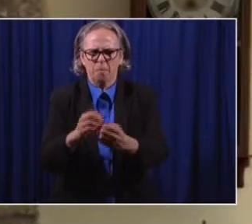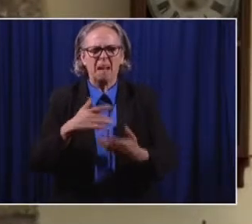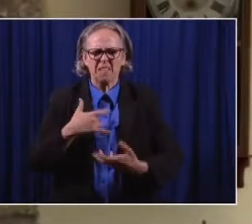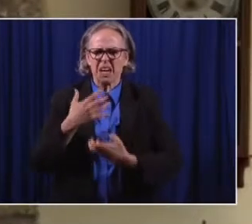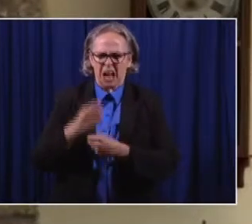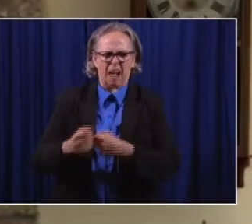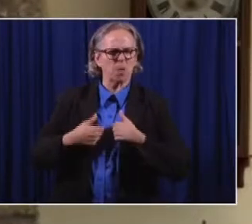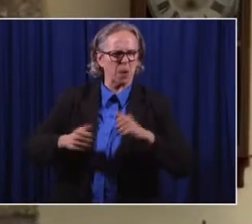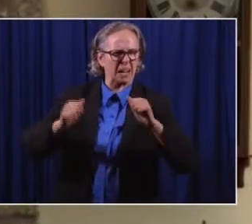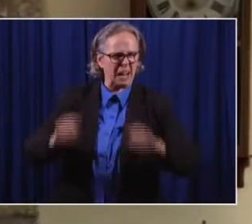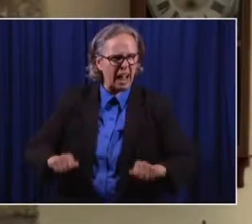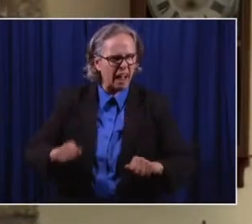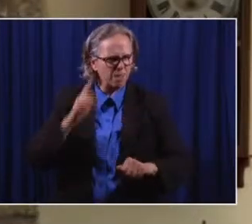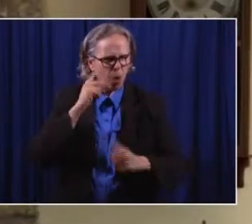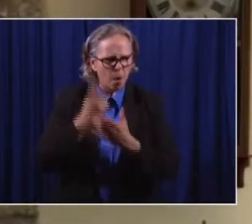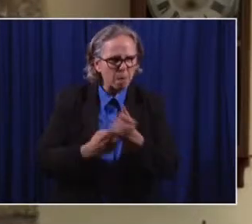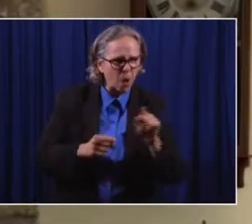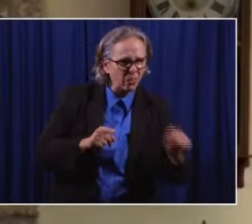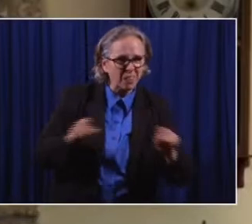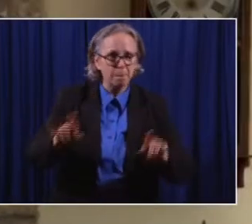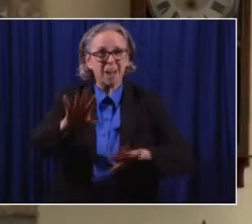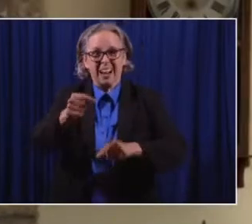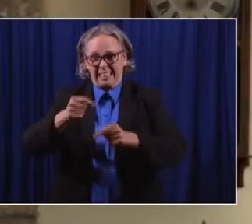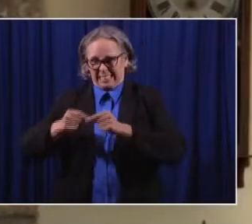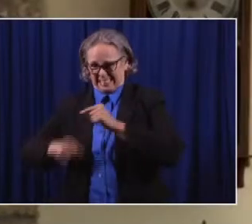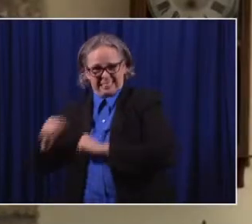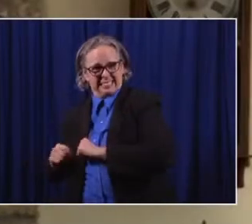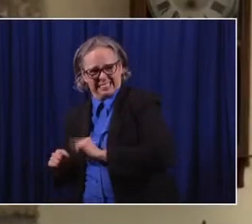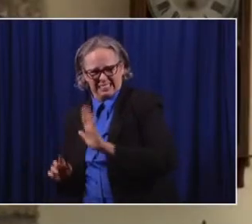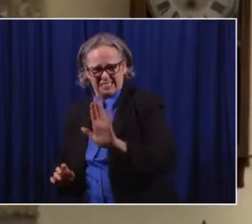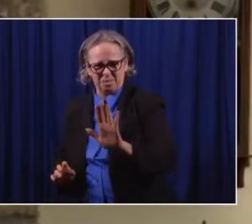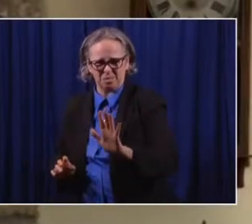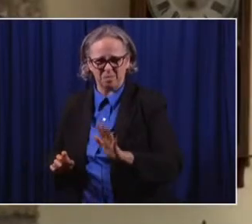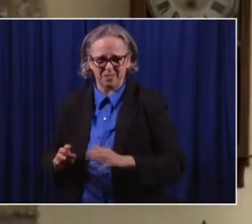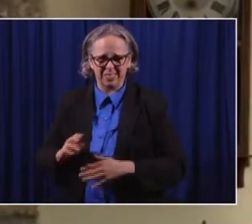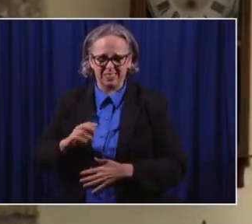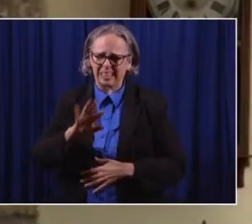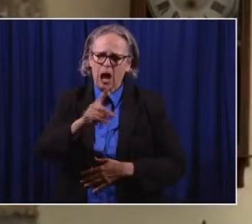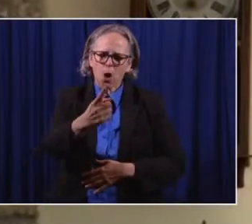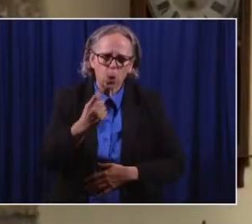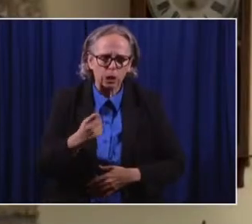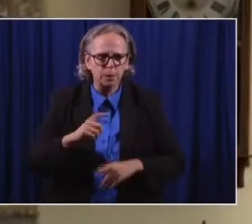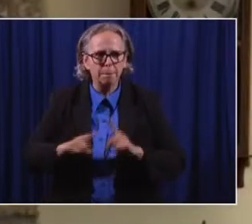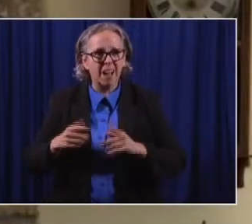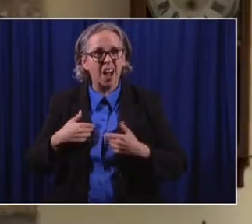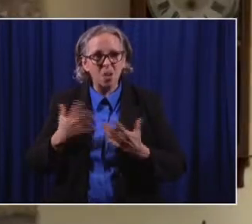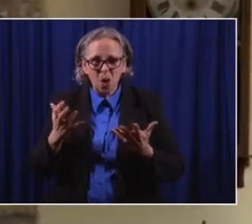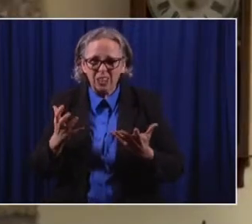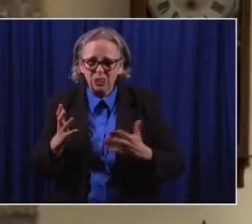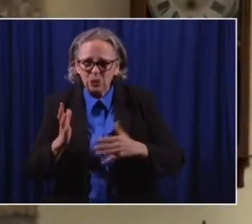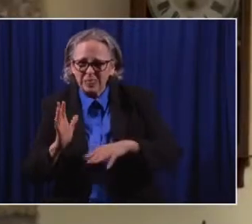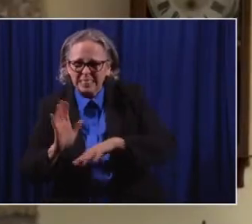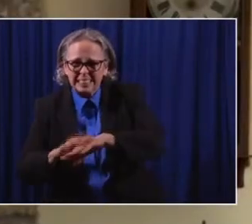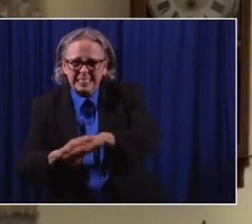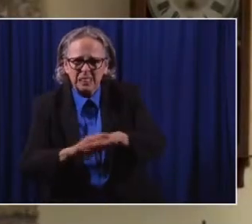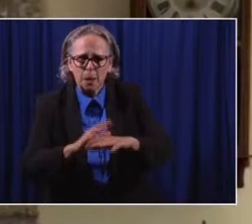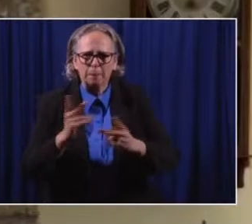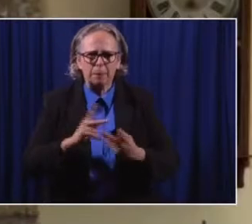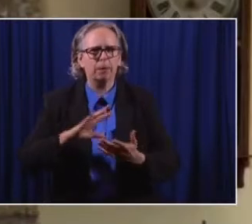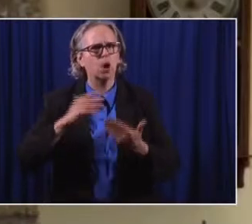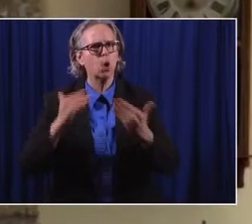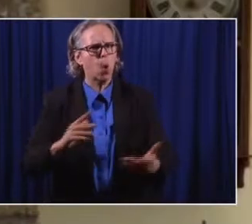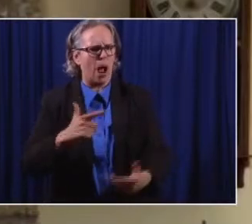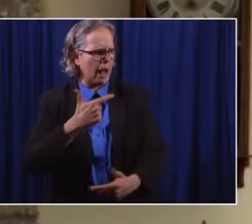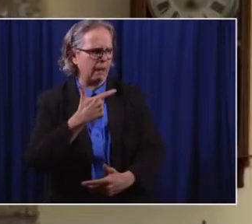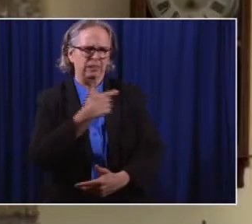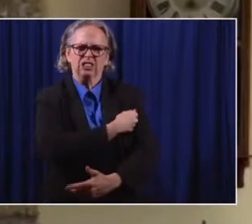Again, to back up, this wasn't exactly your question, but I would urge people to get their flu shot. You can get it now. Get a flu shot.